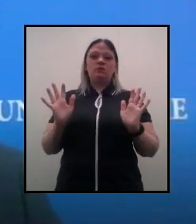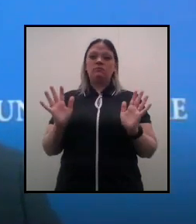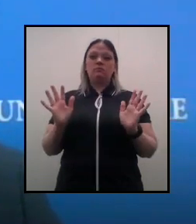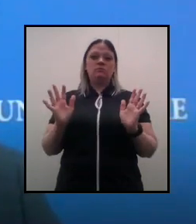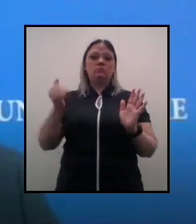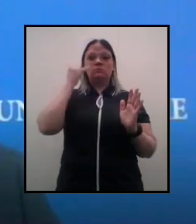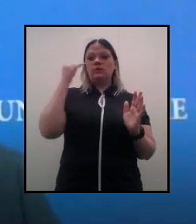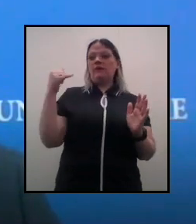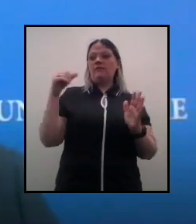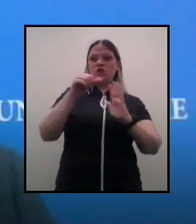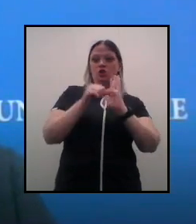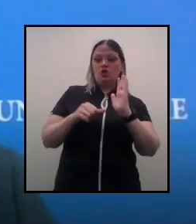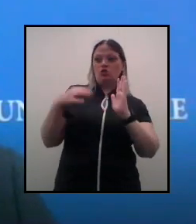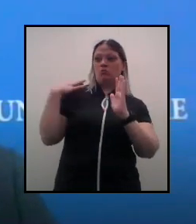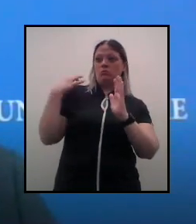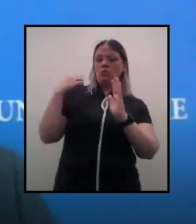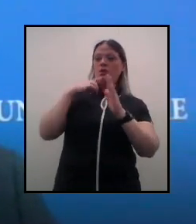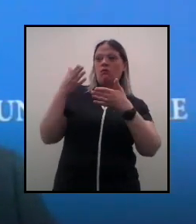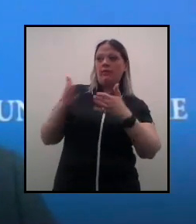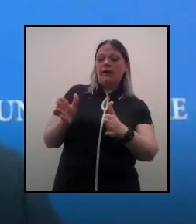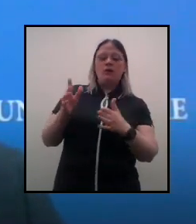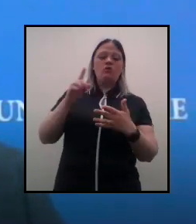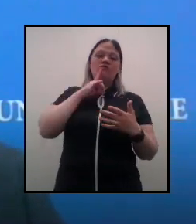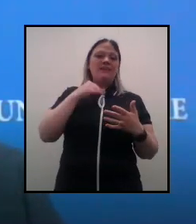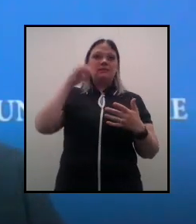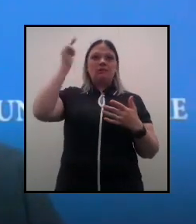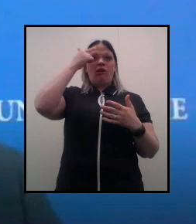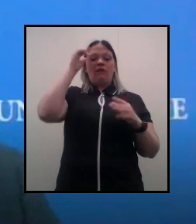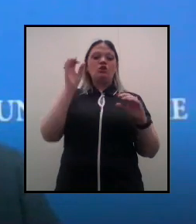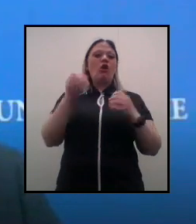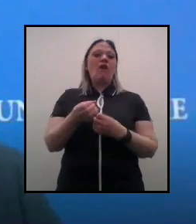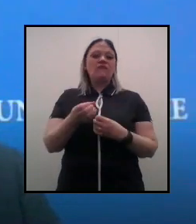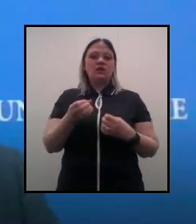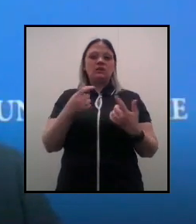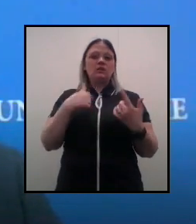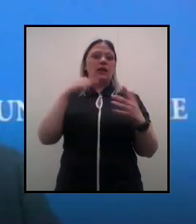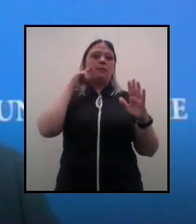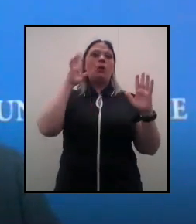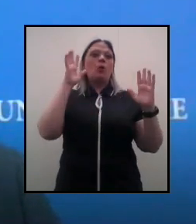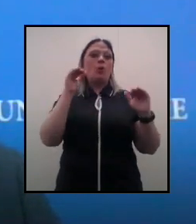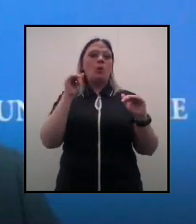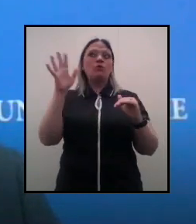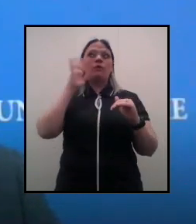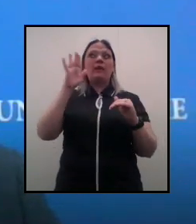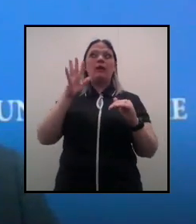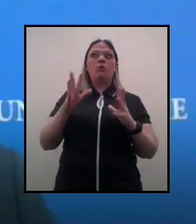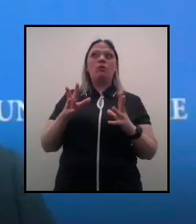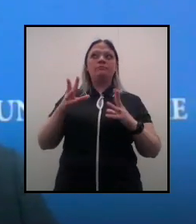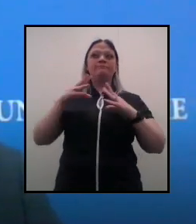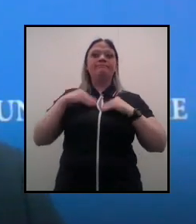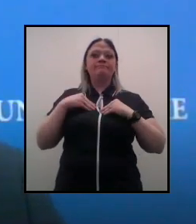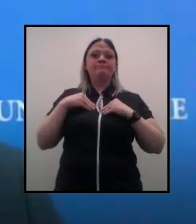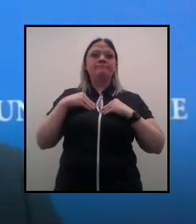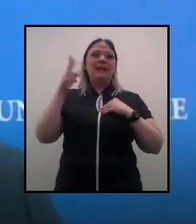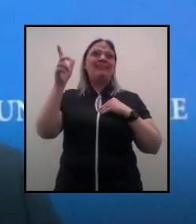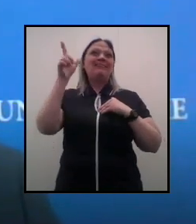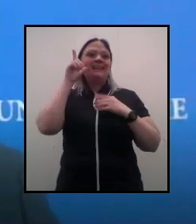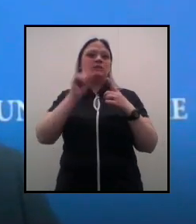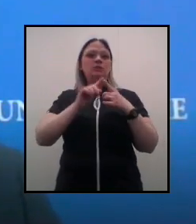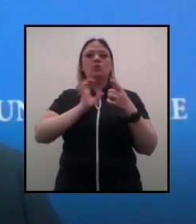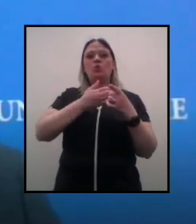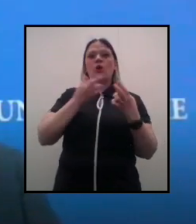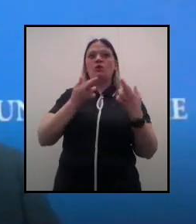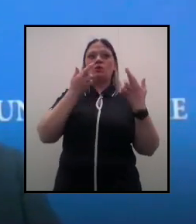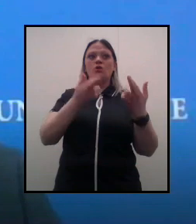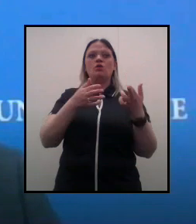elective surgeries are being allowed, or I should say the governor's office. And I'm hopeful that they will take our recommendation to heart and at least allow some